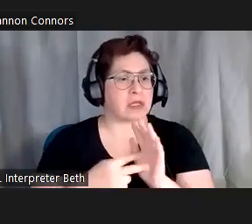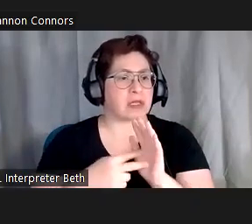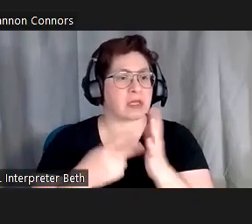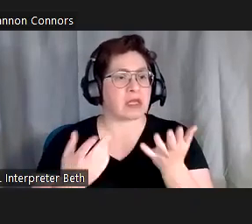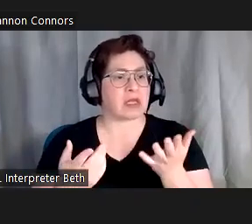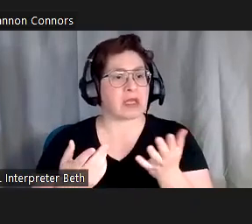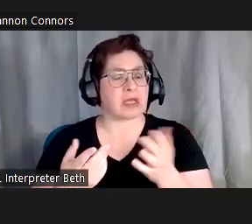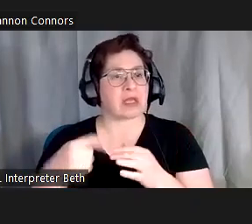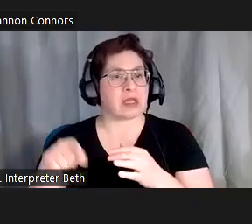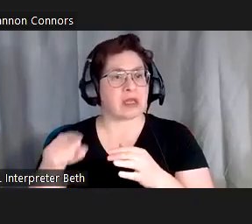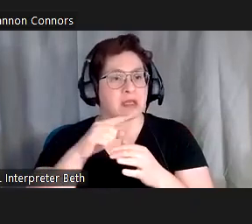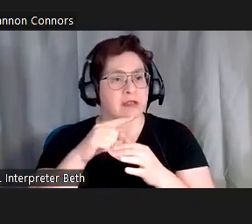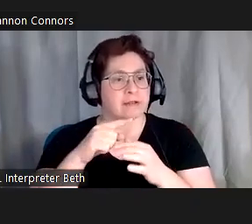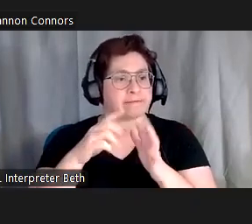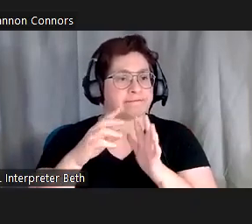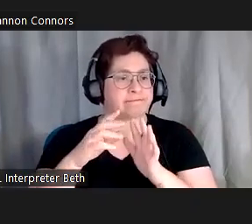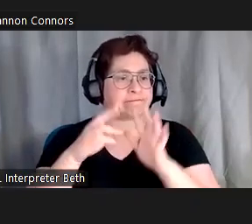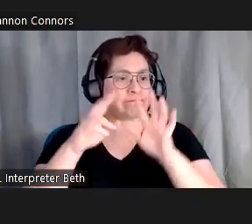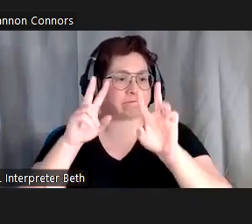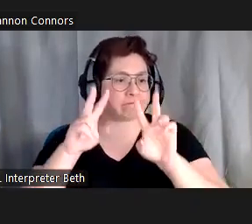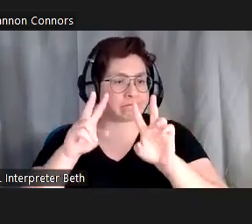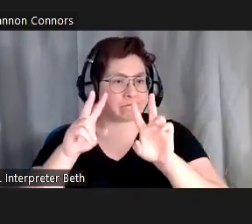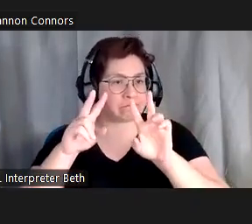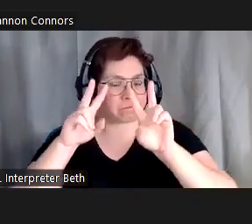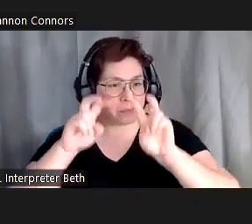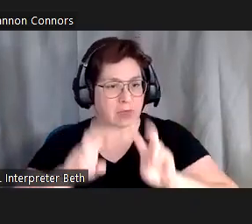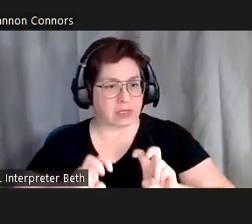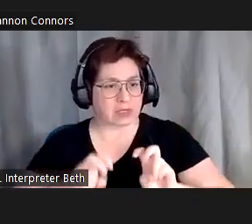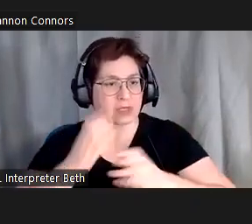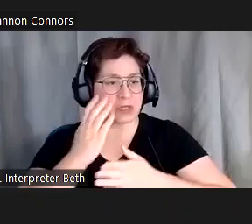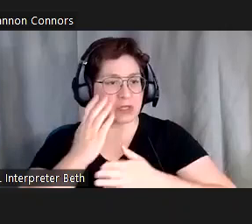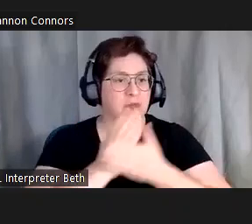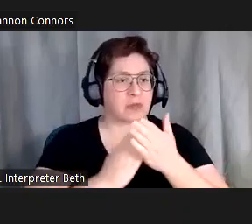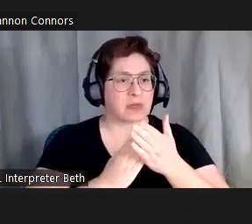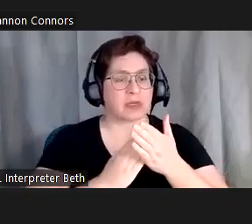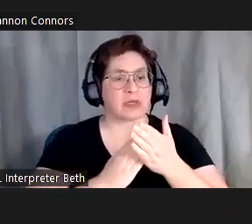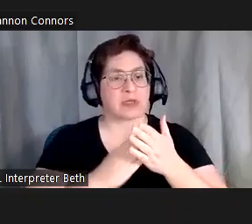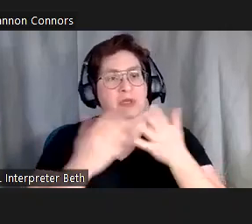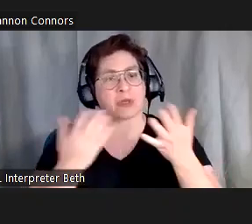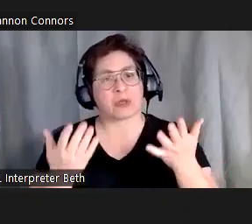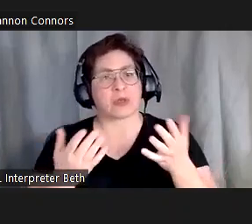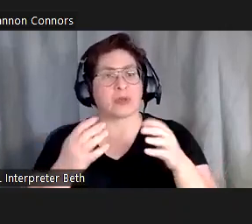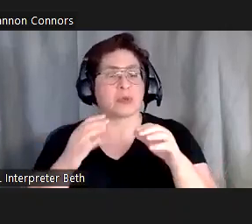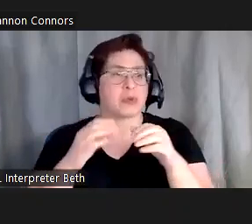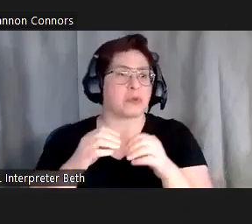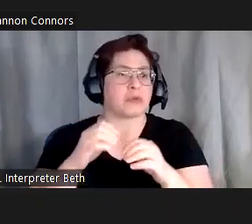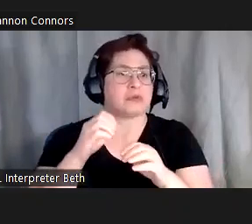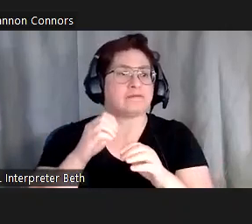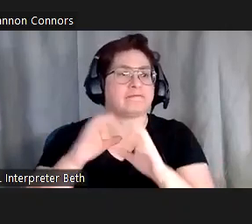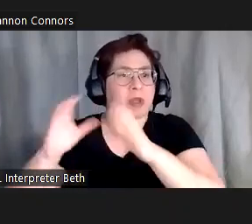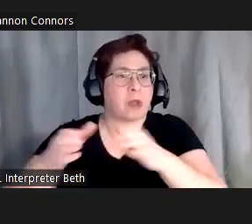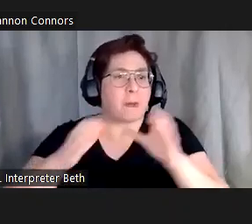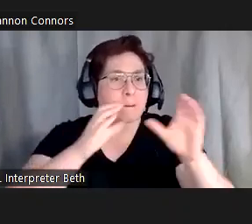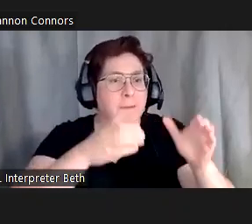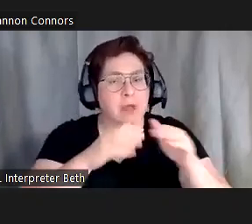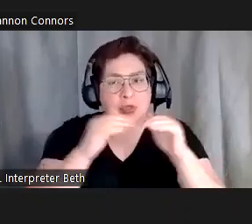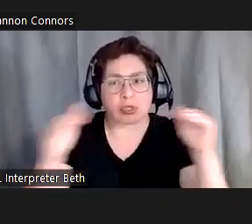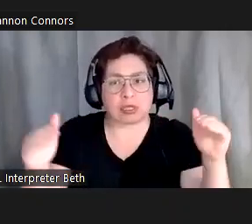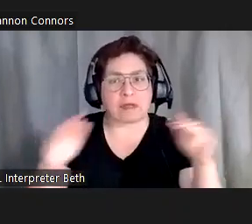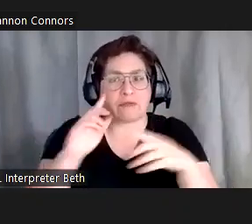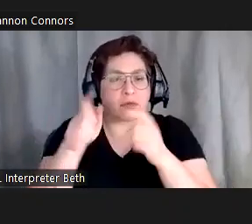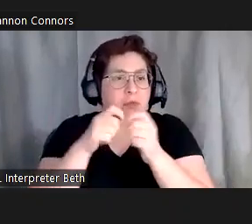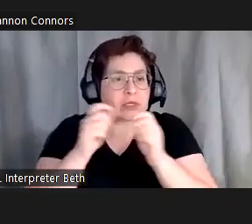relevant scale of assessment, for some, it's at the species level. For other attributes, it can be at even the population level or specific life